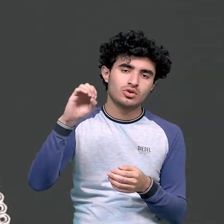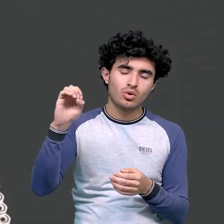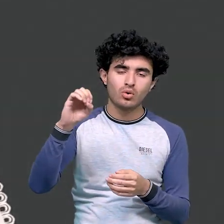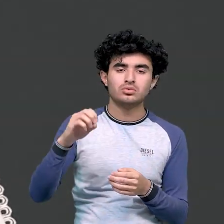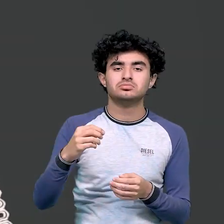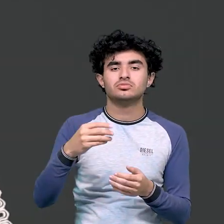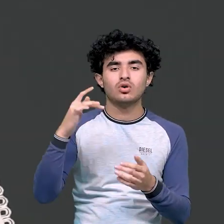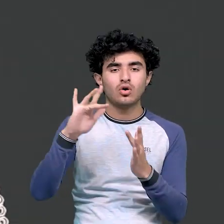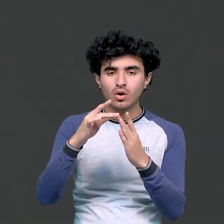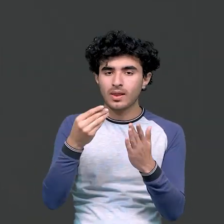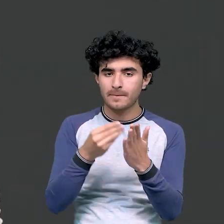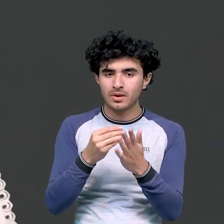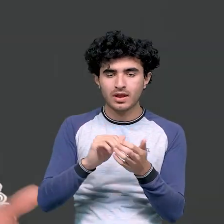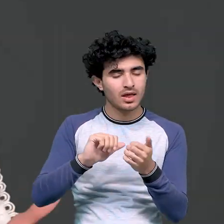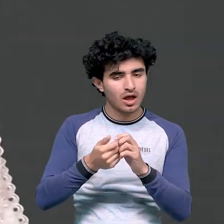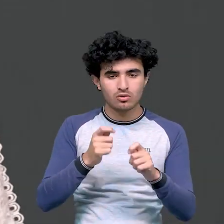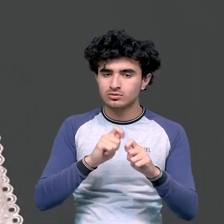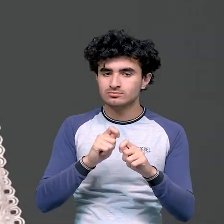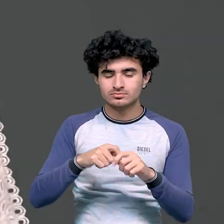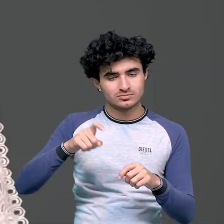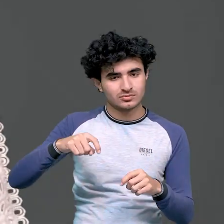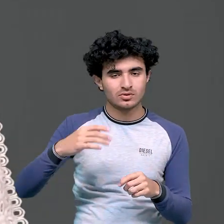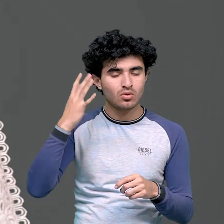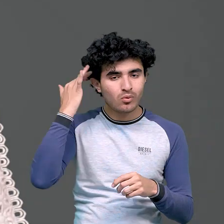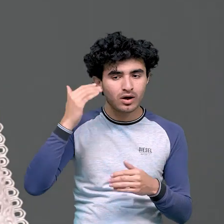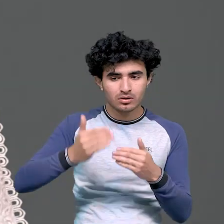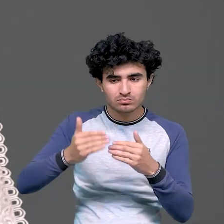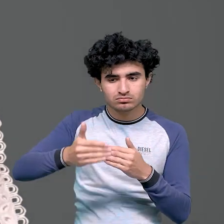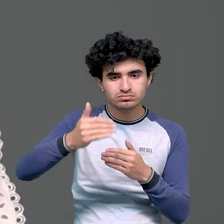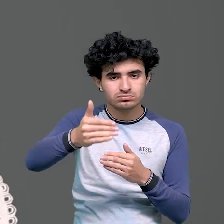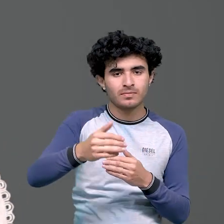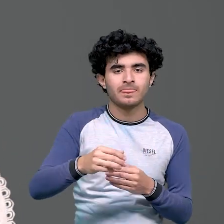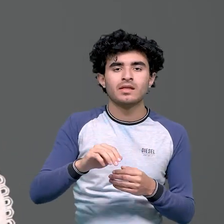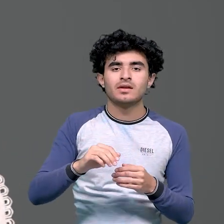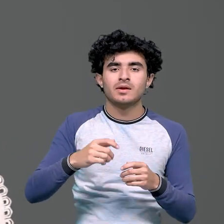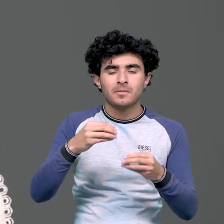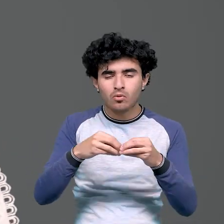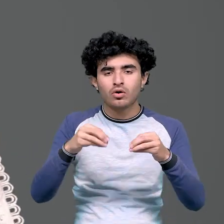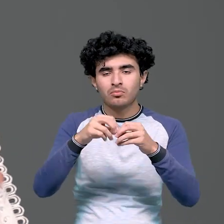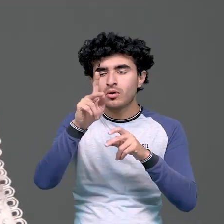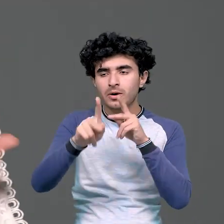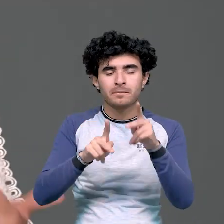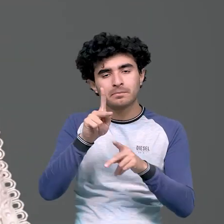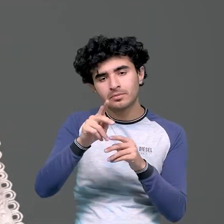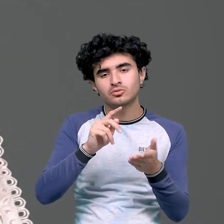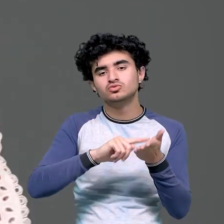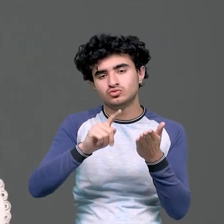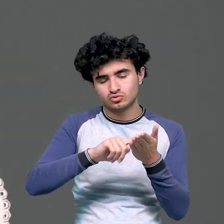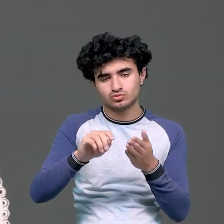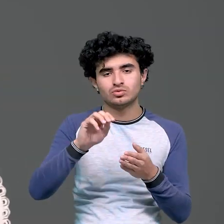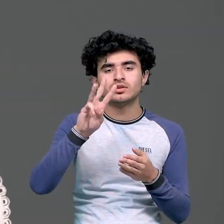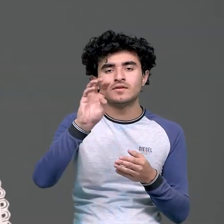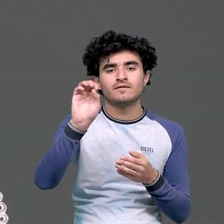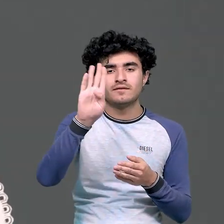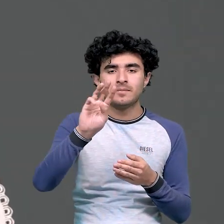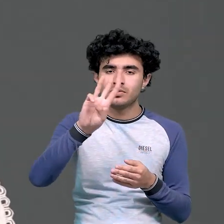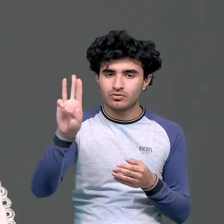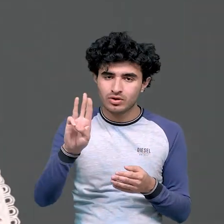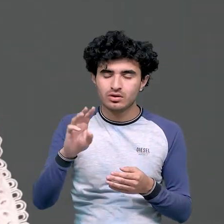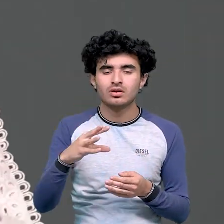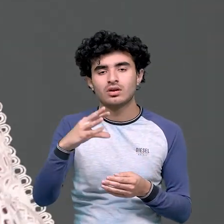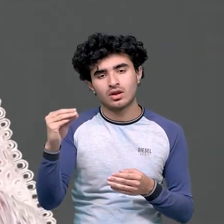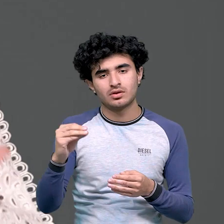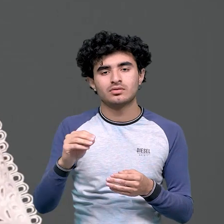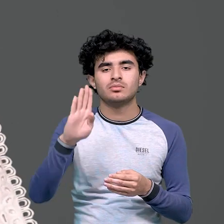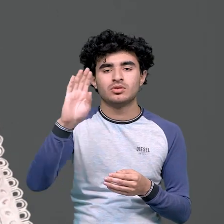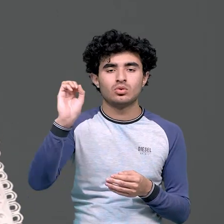people would do this eventually. People would adopt crypto eventually, and blockchain, Web 3.0 is more mainstream,